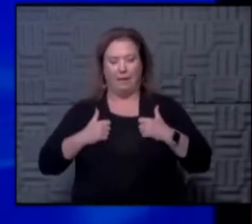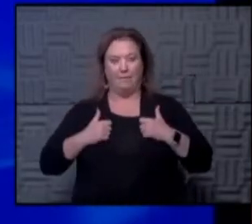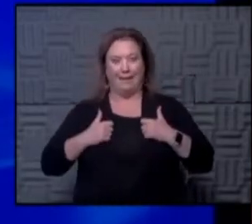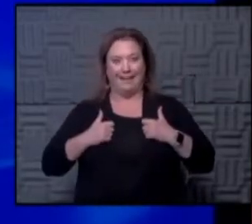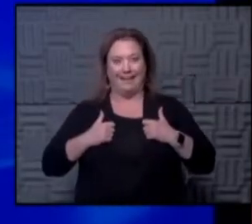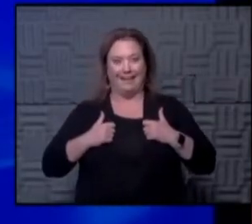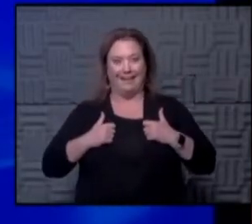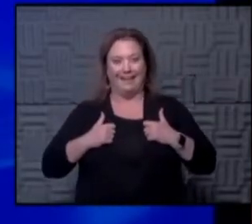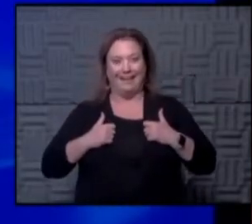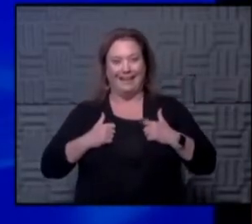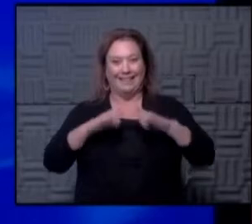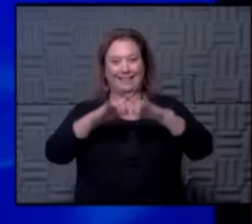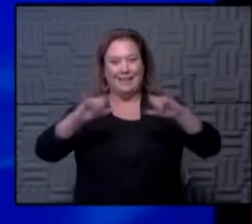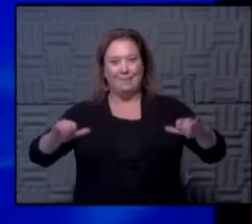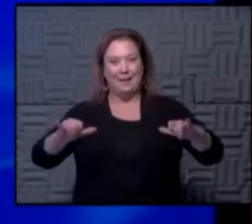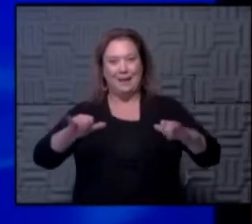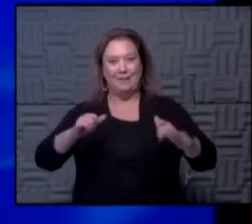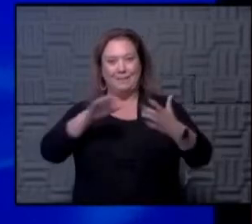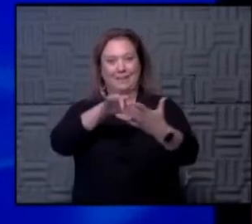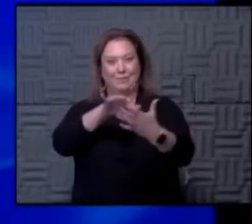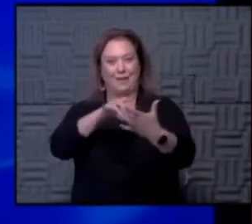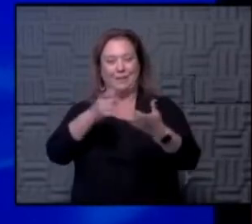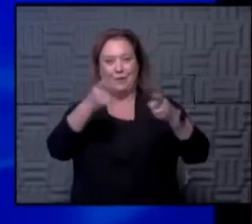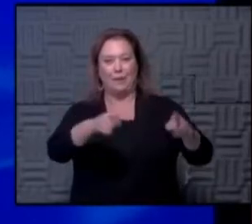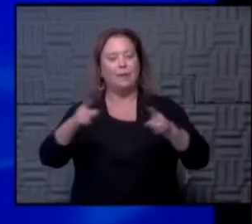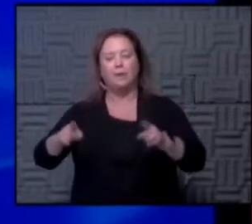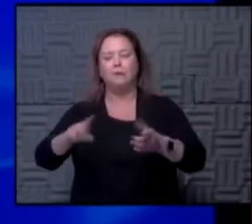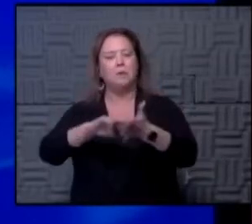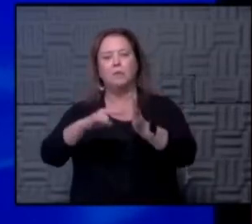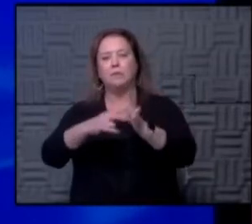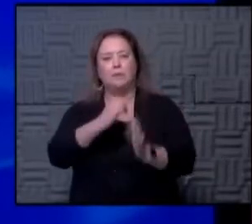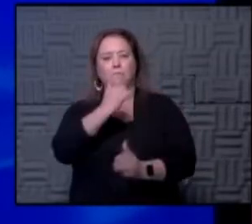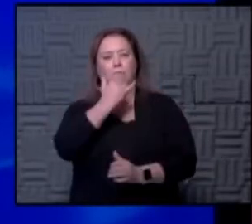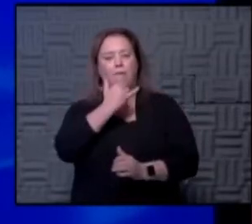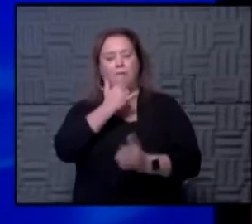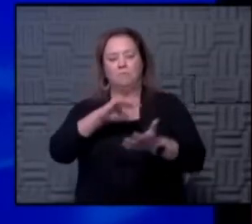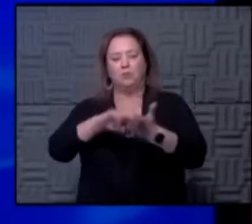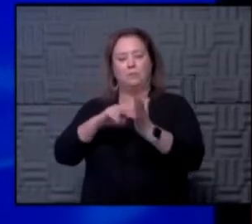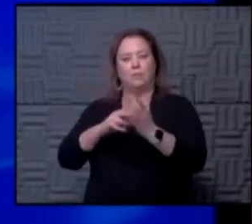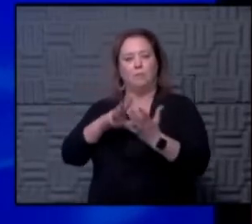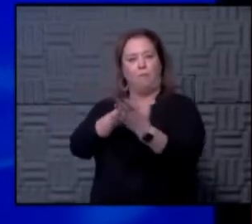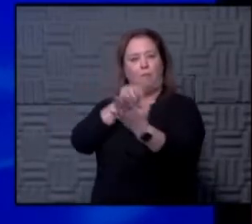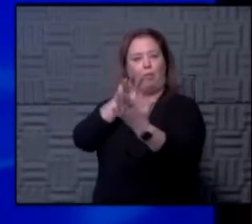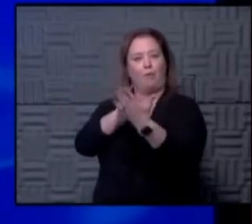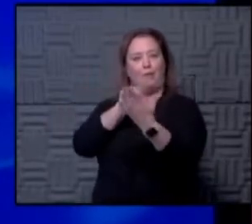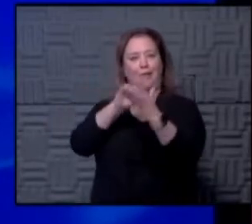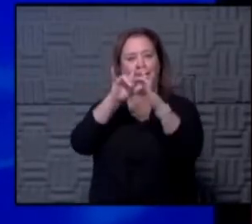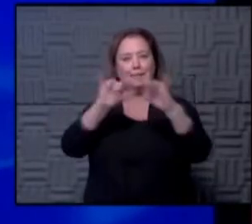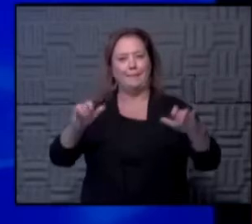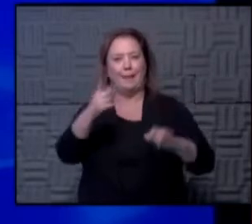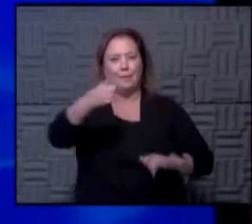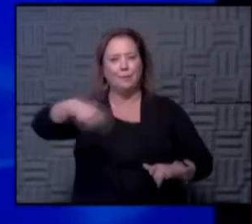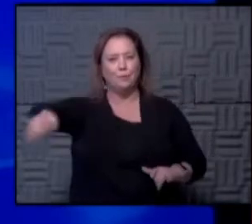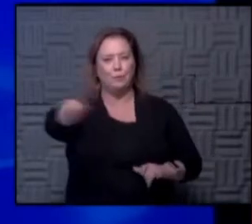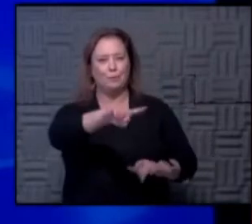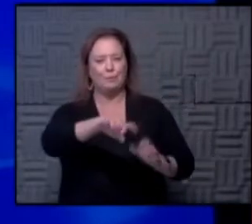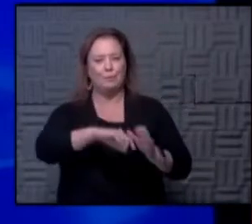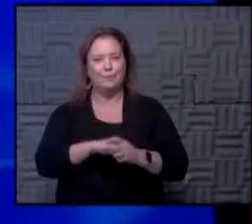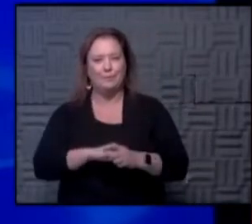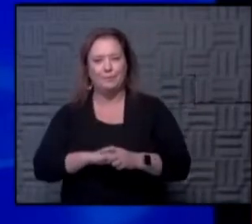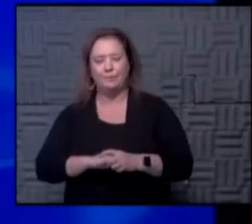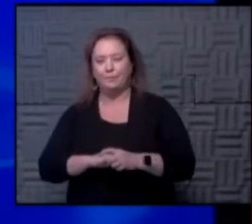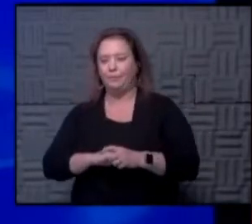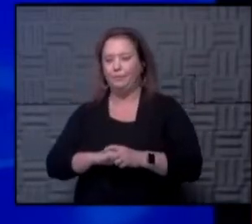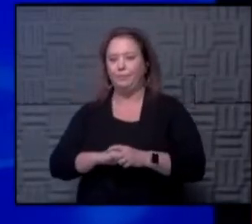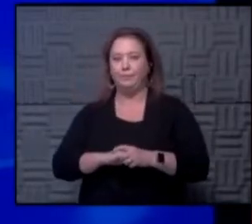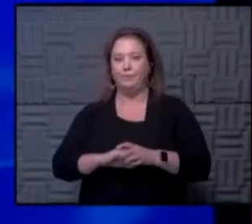real time in ways we don't normally. And that doesn't mean that any of the information is wrong. It means we're learning, and that's a good thing. All right, let's get to the first of